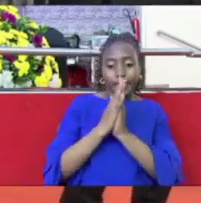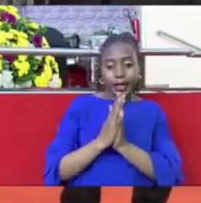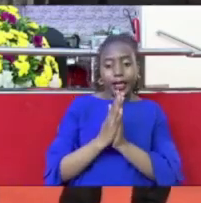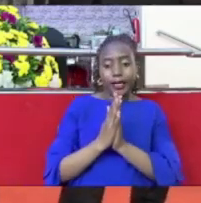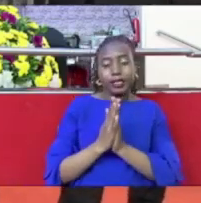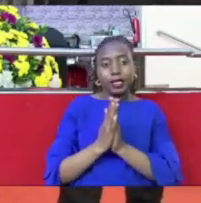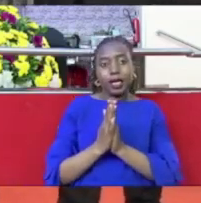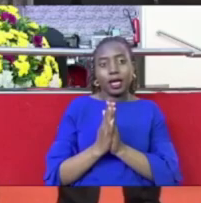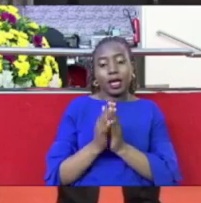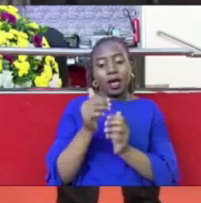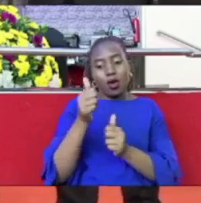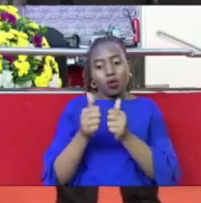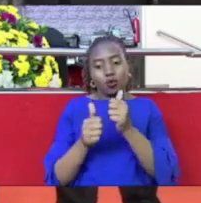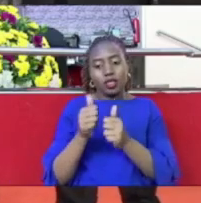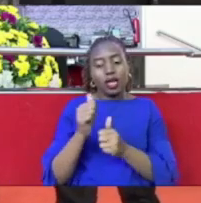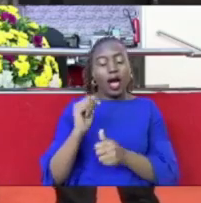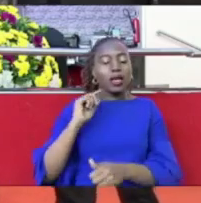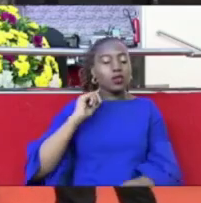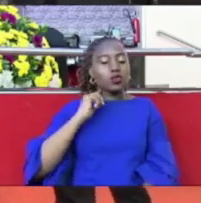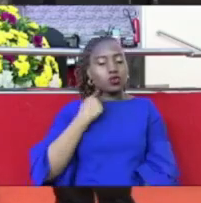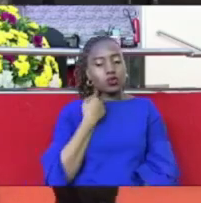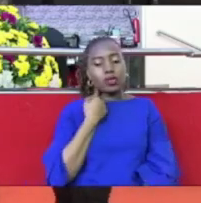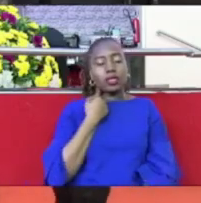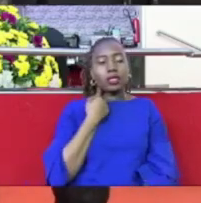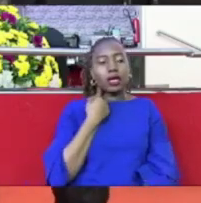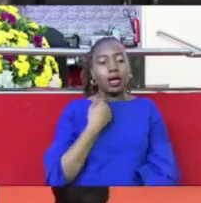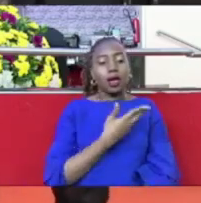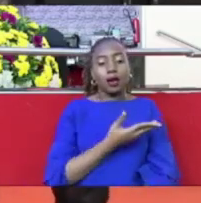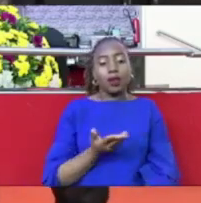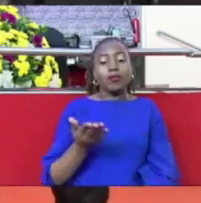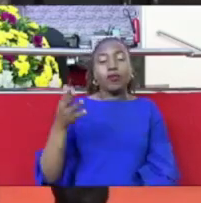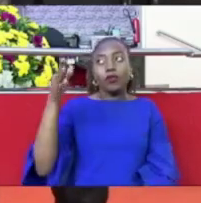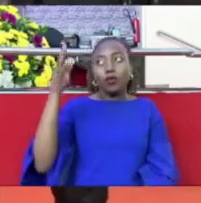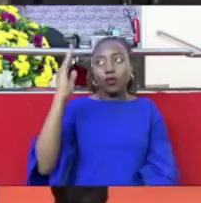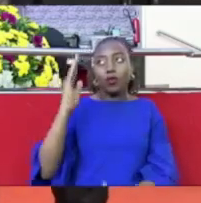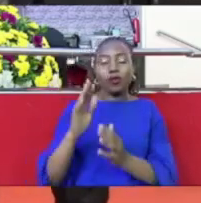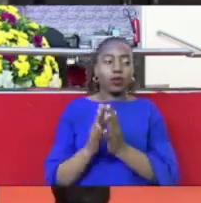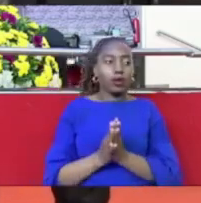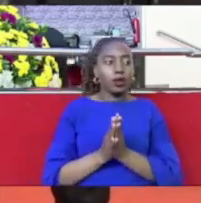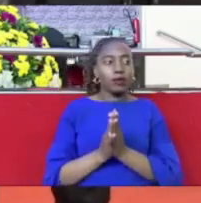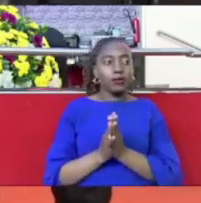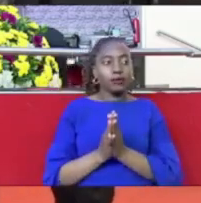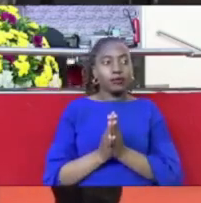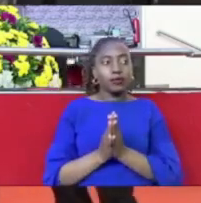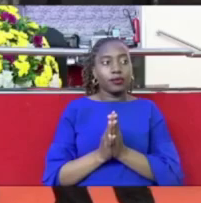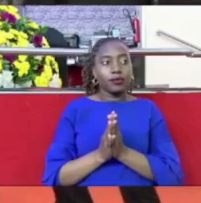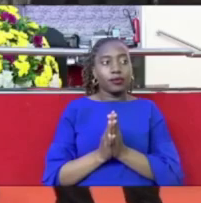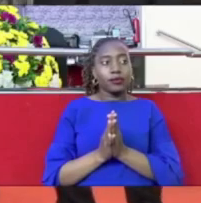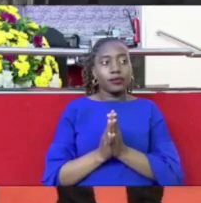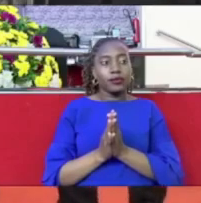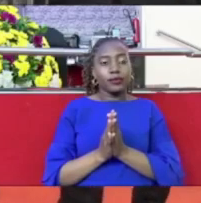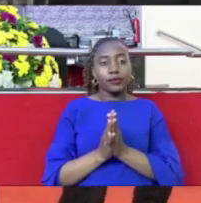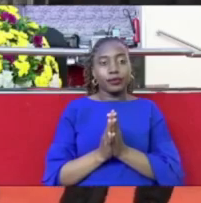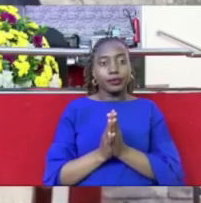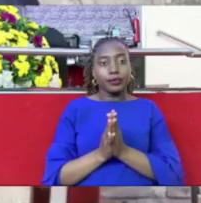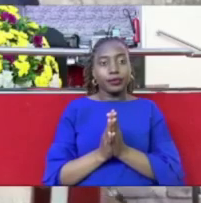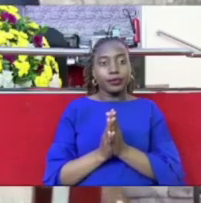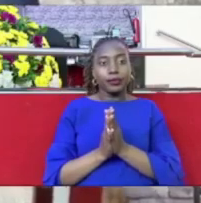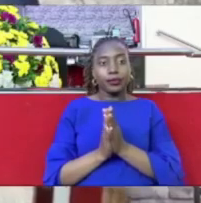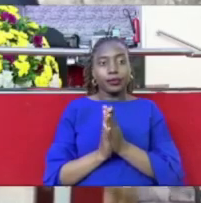na sweet aroma. Maombi ambayo the Lord is seeking to answer such prayers. Mungu anataka yajibu.